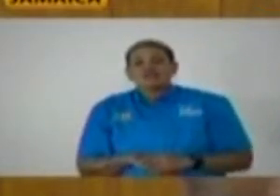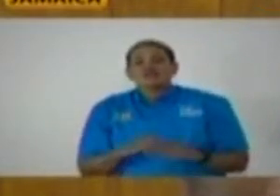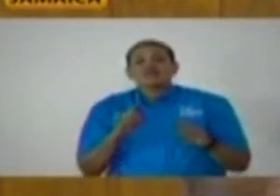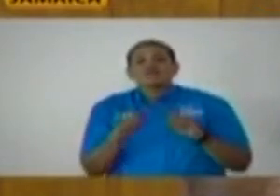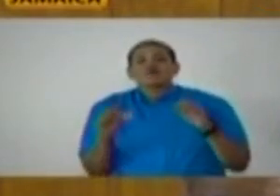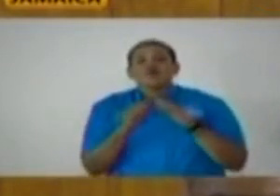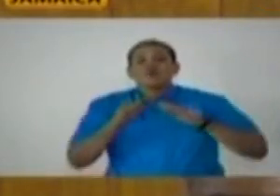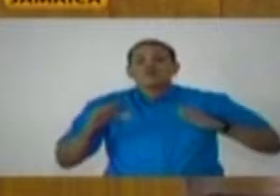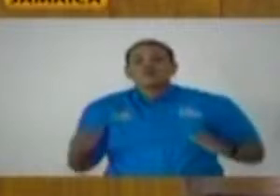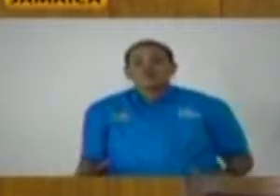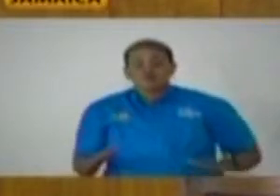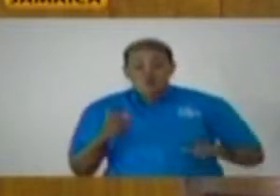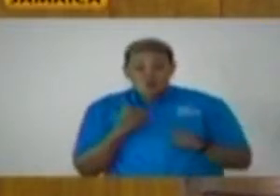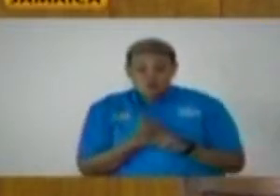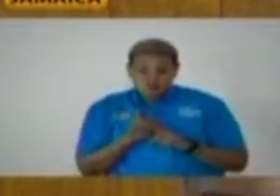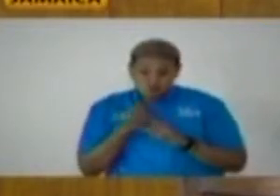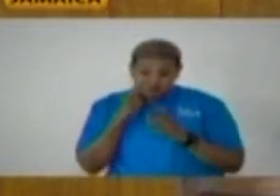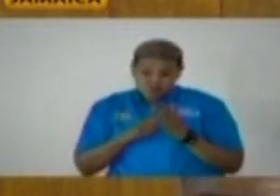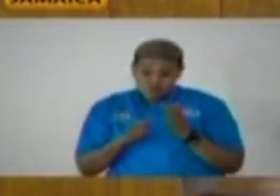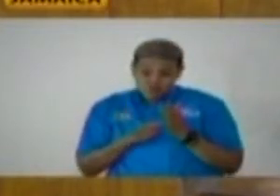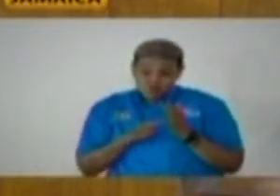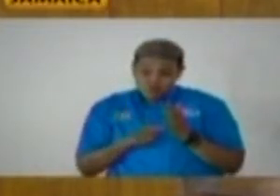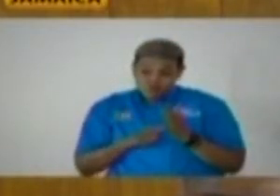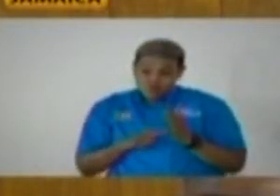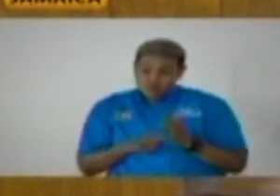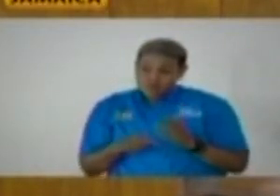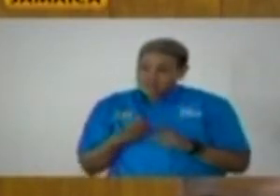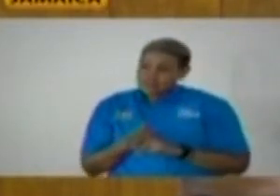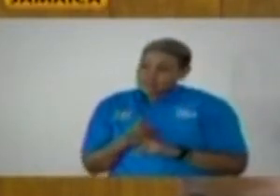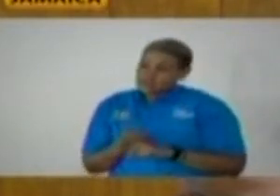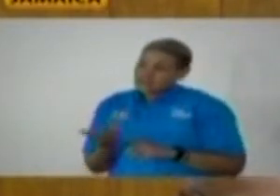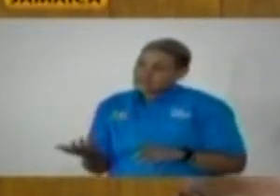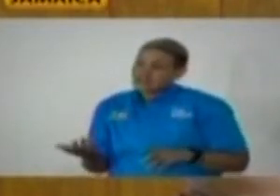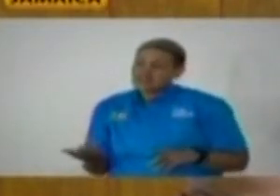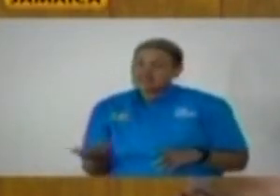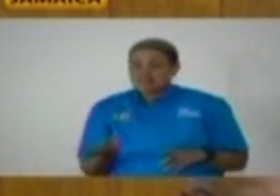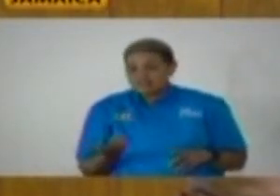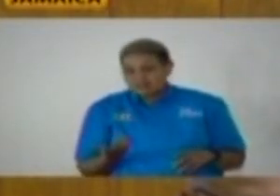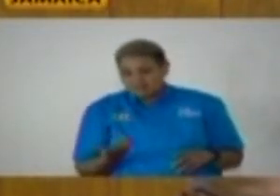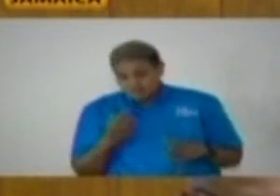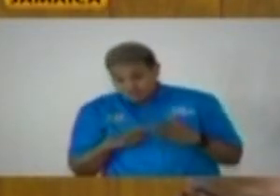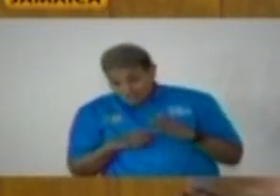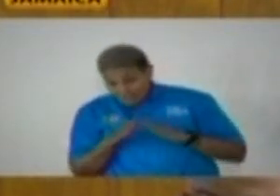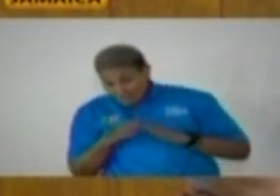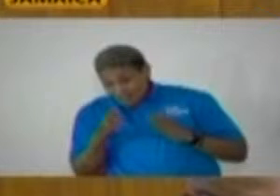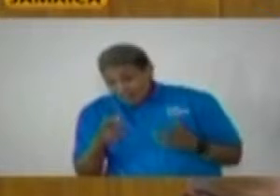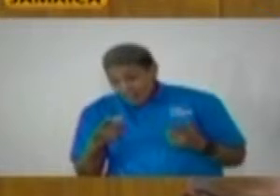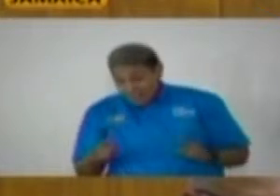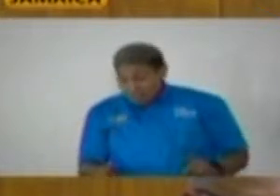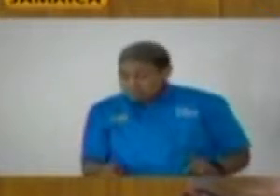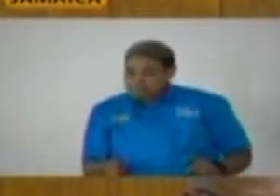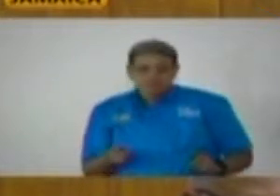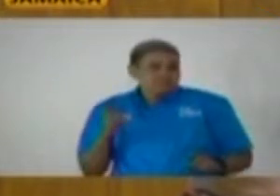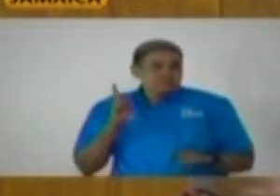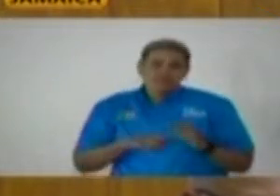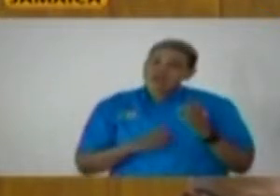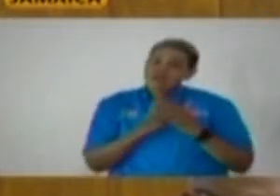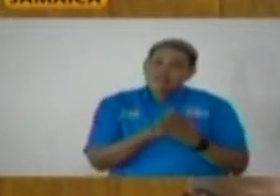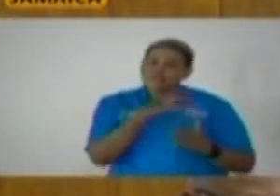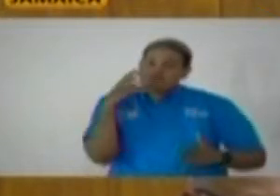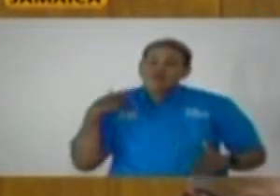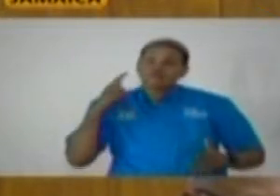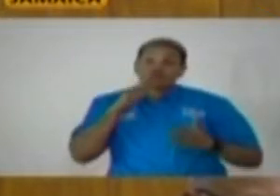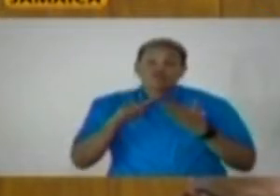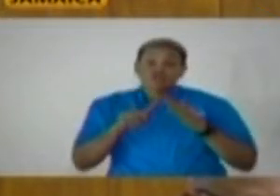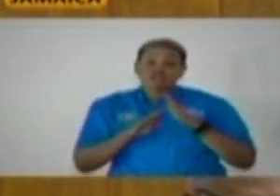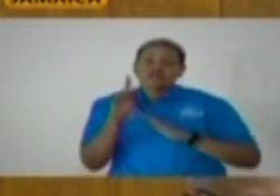the R&D, we're doing a disservice to our farmers, because the R&D can guide them as to what